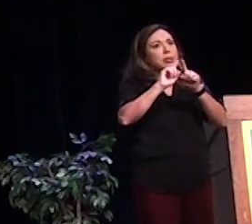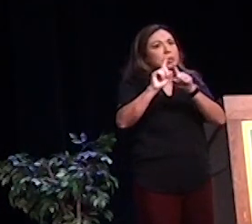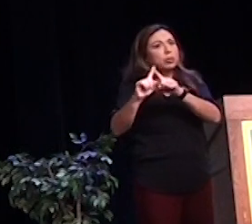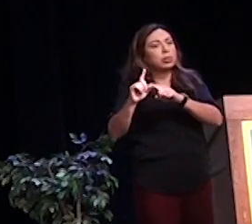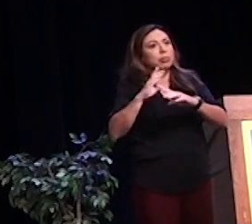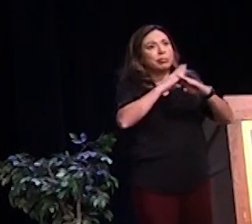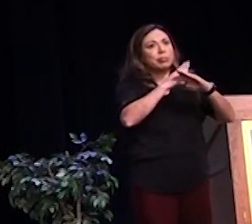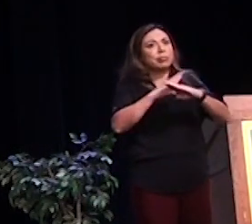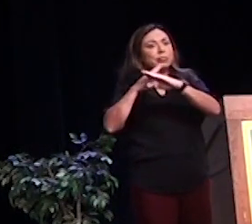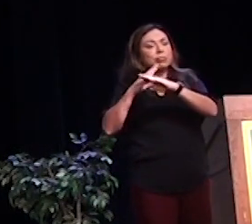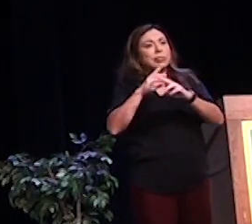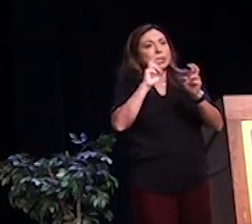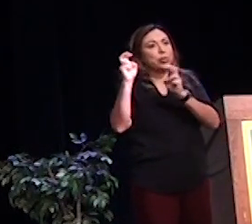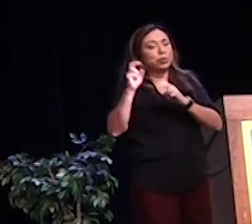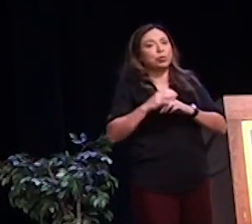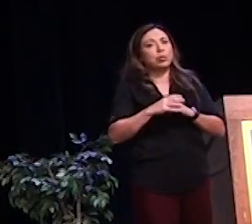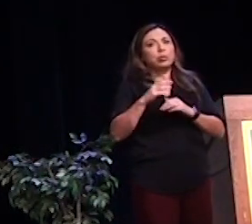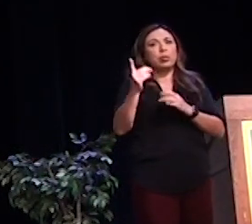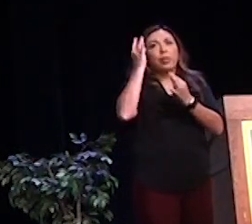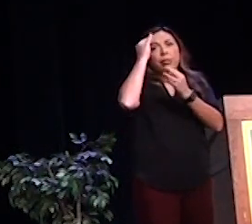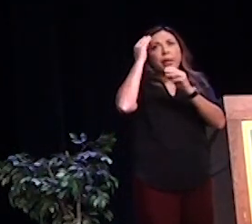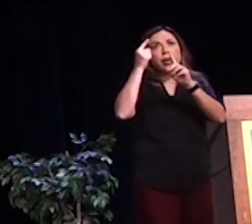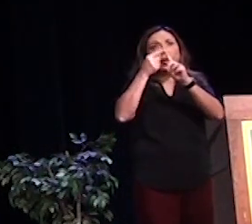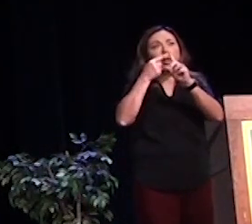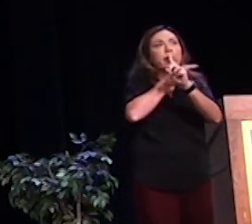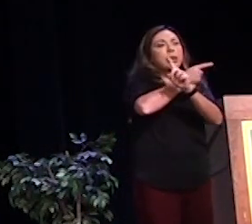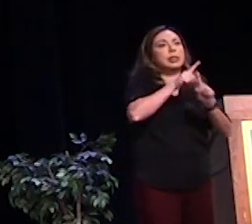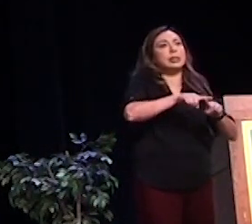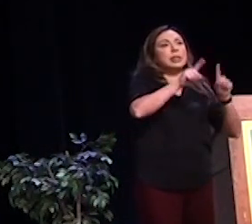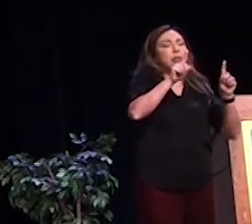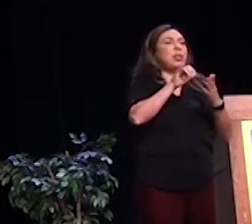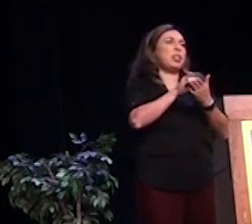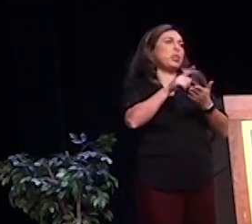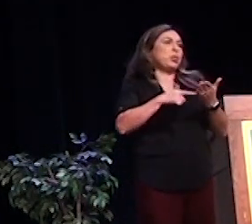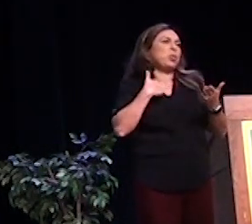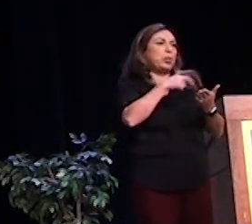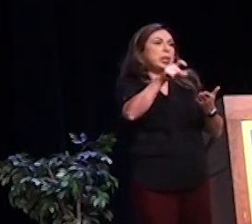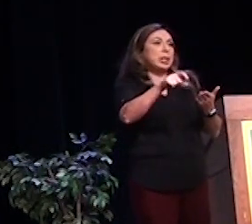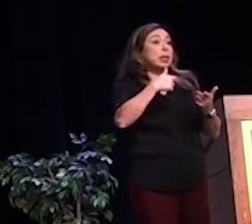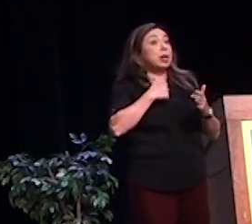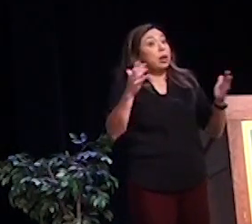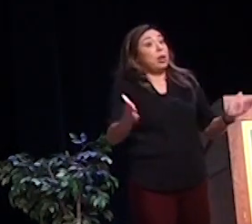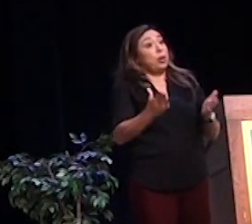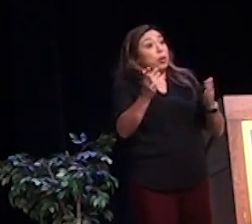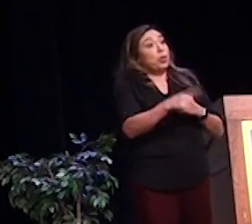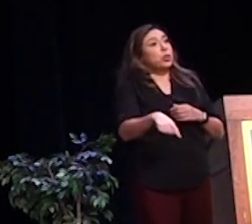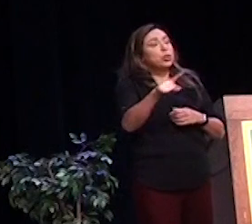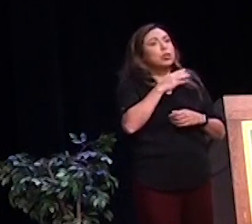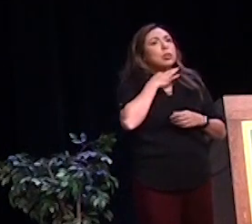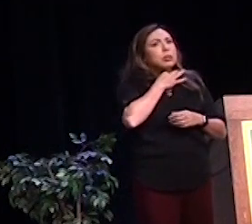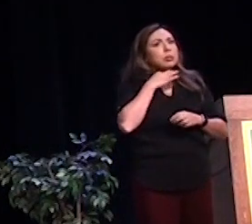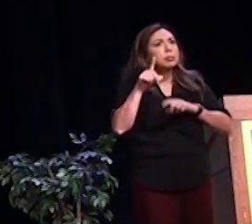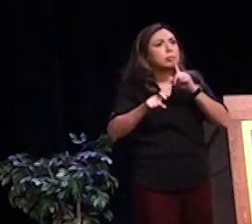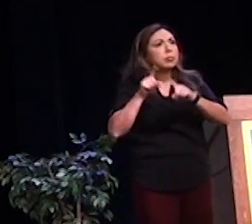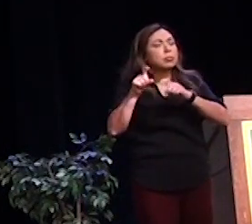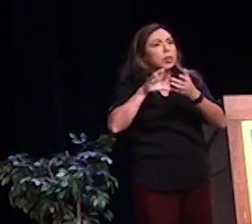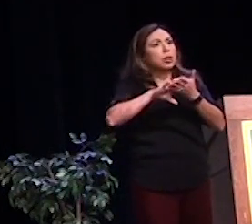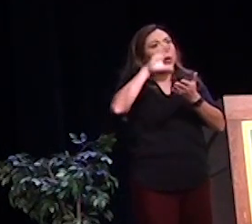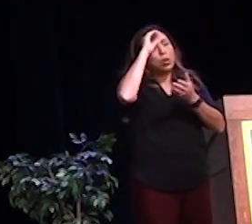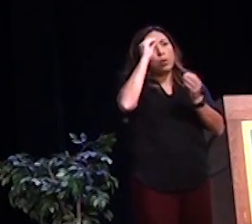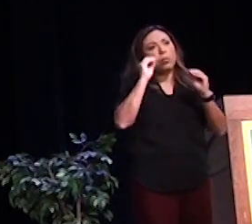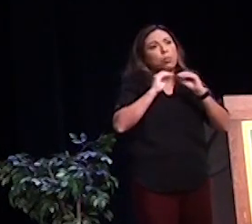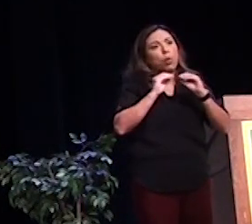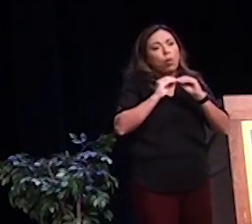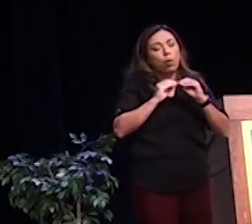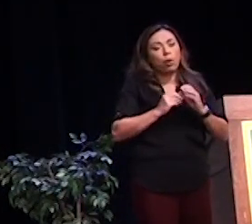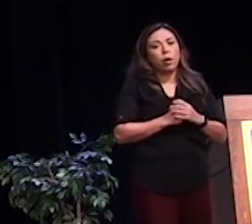thinking differently. And that's what we need. So I encourage all of you to be inquisitive, learn more where